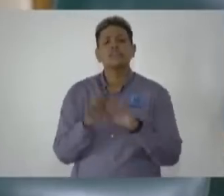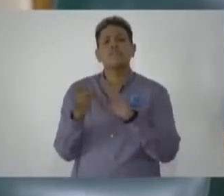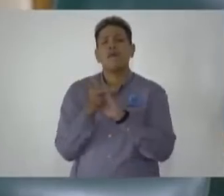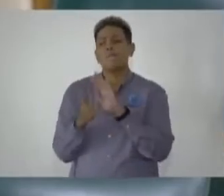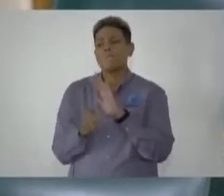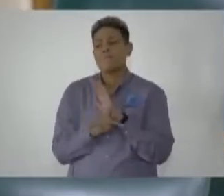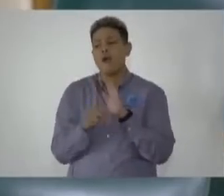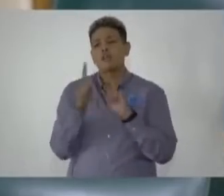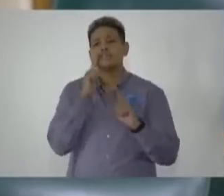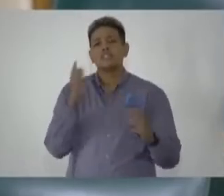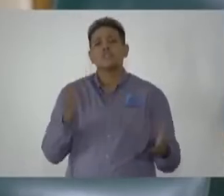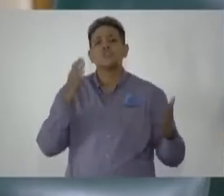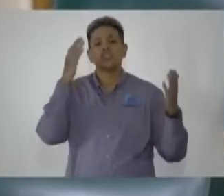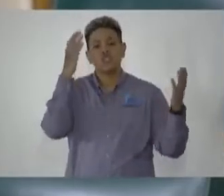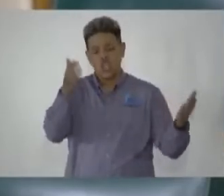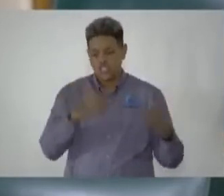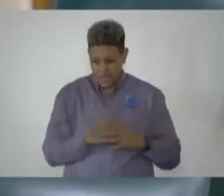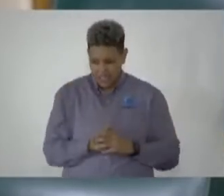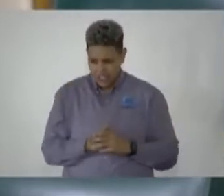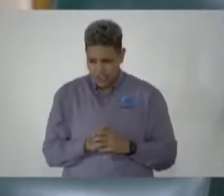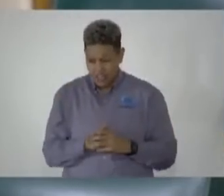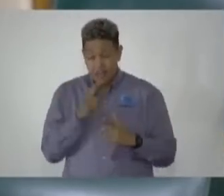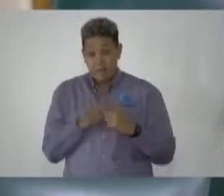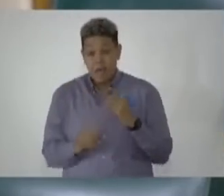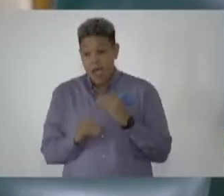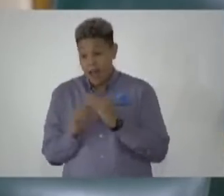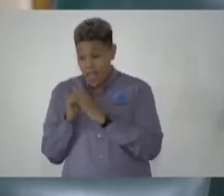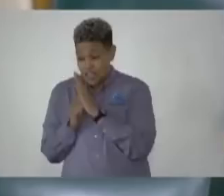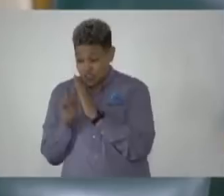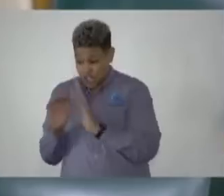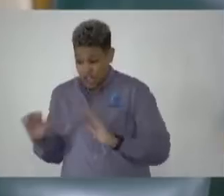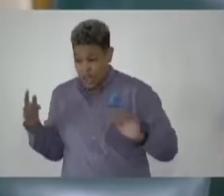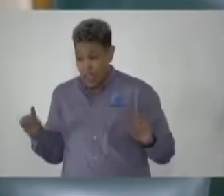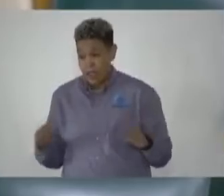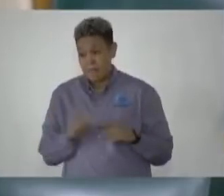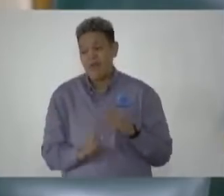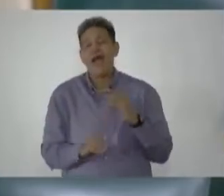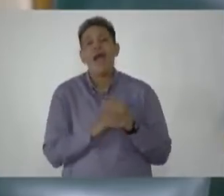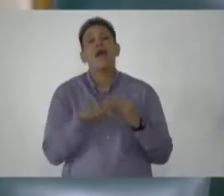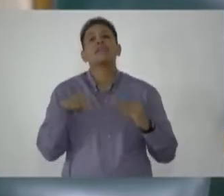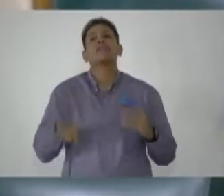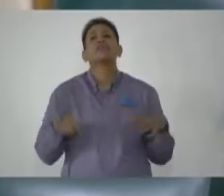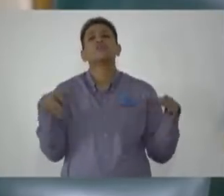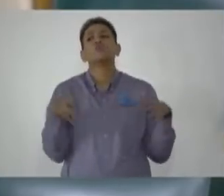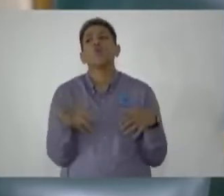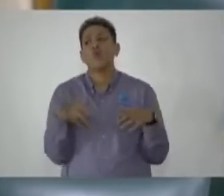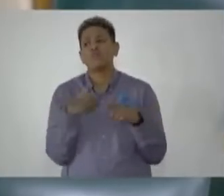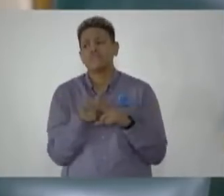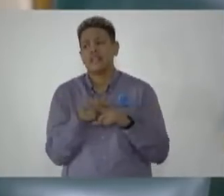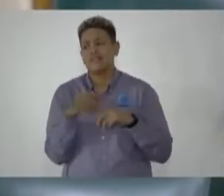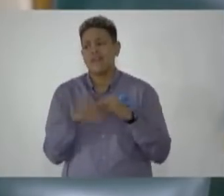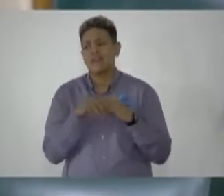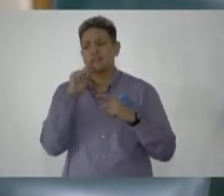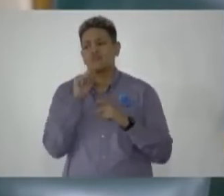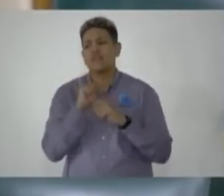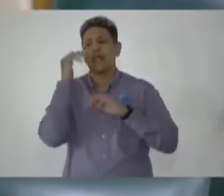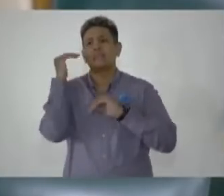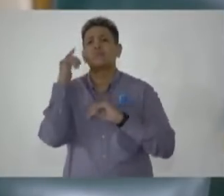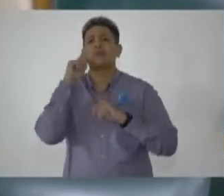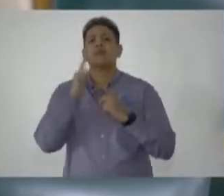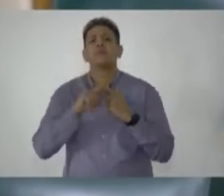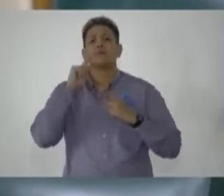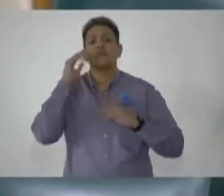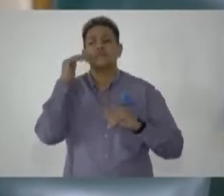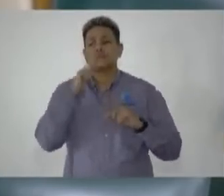policy suggestions and agenda, and this grouping is expected and